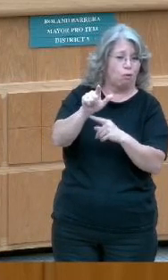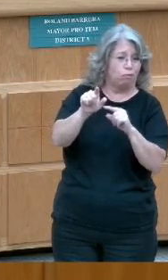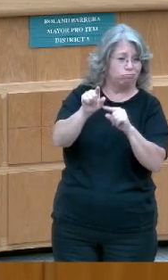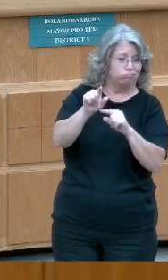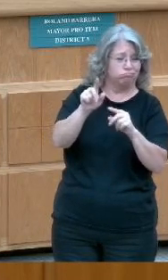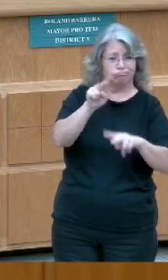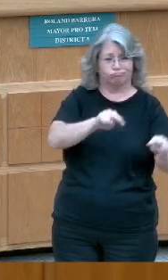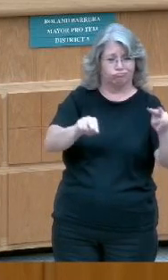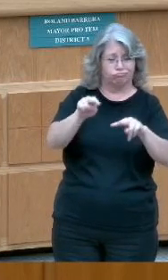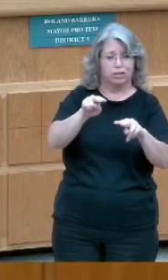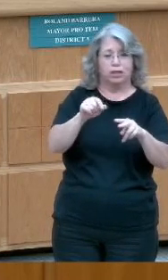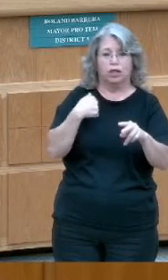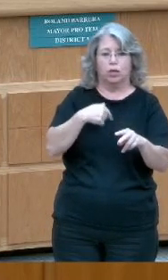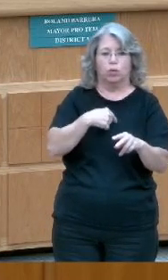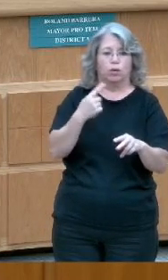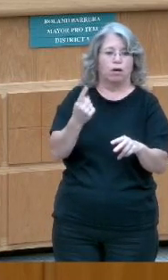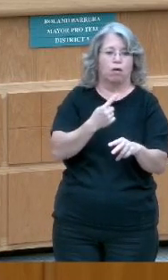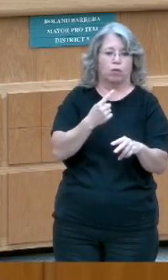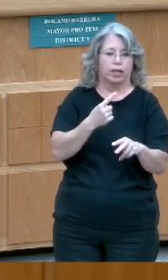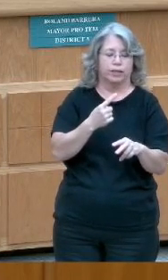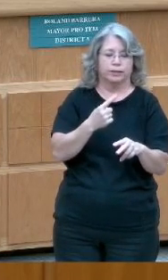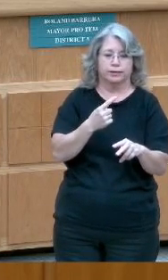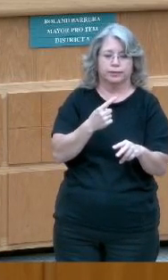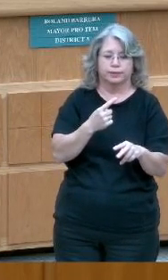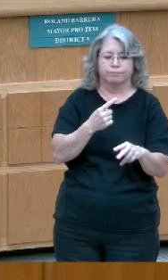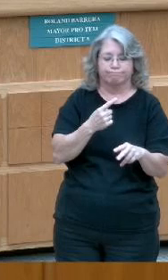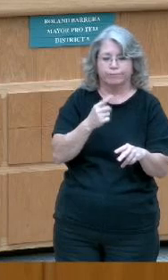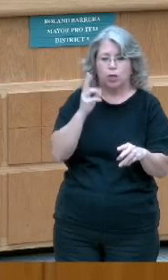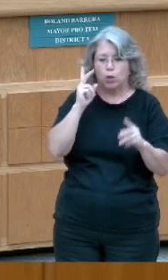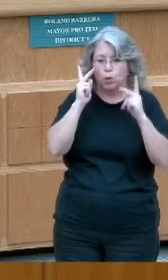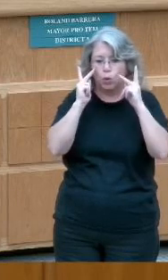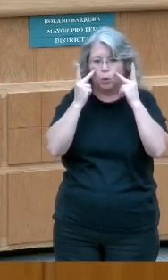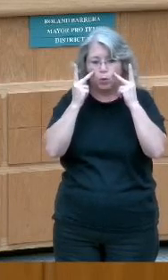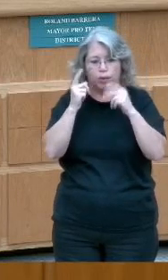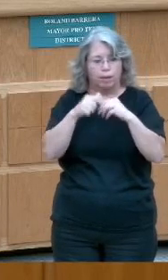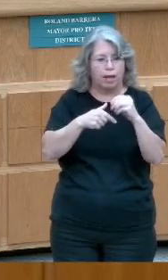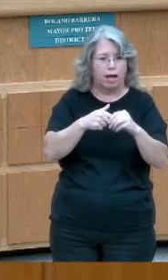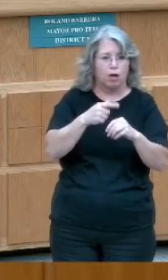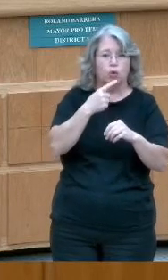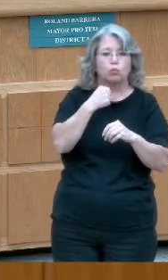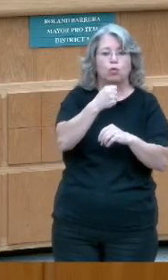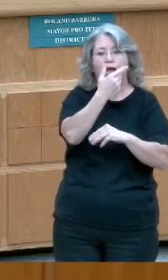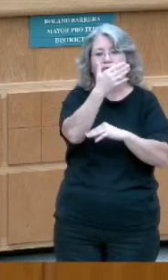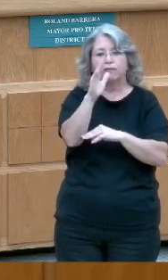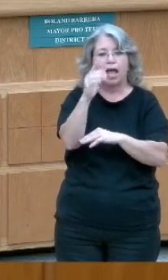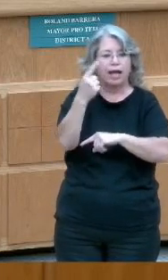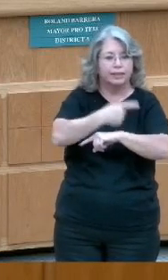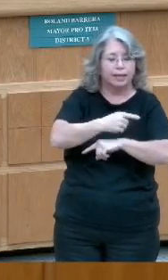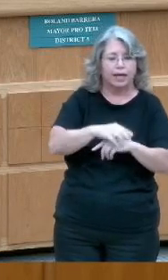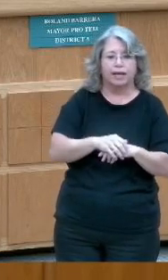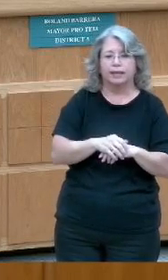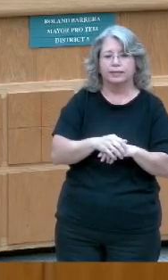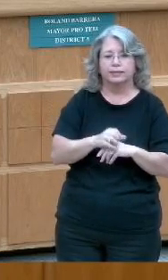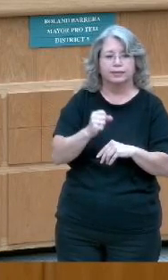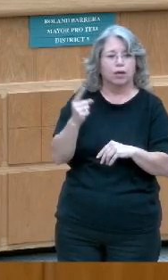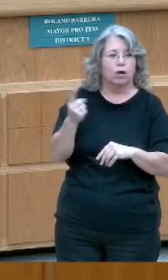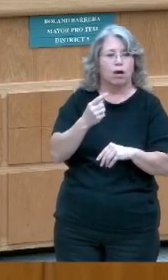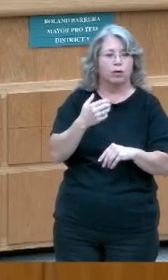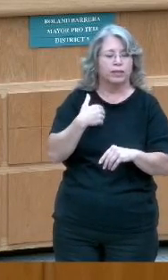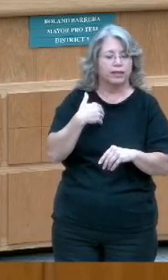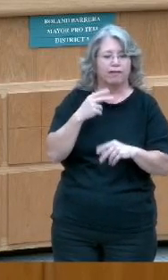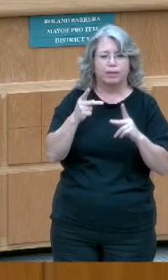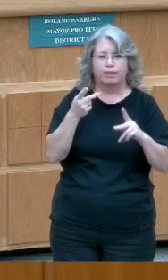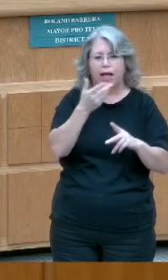of issues that beaches have. We're always going to be worried about red flag days, right? So patrols are always going to be out there for rip